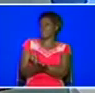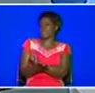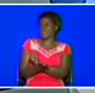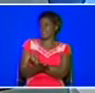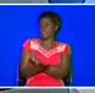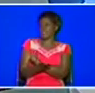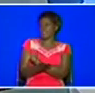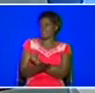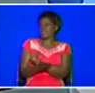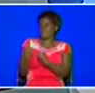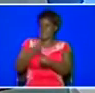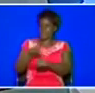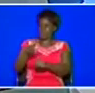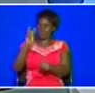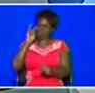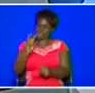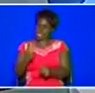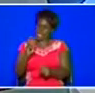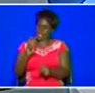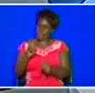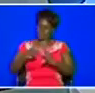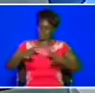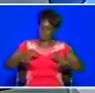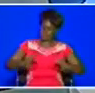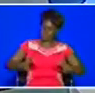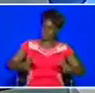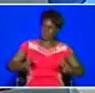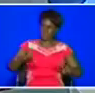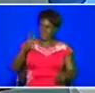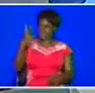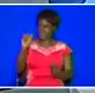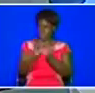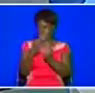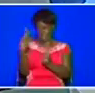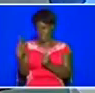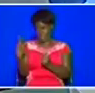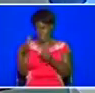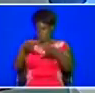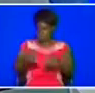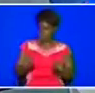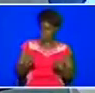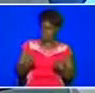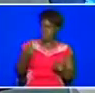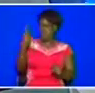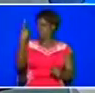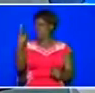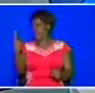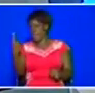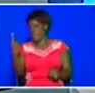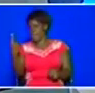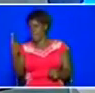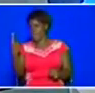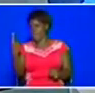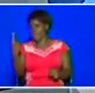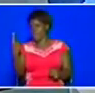when you were checking out this claim. So this is an interesting one, yes? Yes. 2013, they claimed they inherited one ratio,